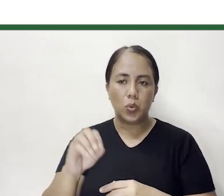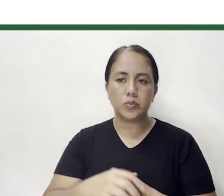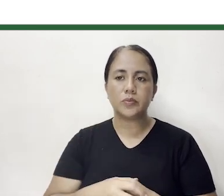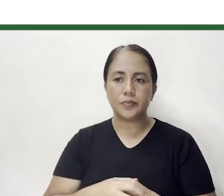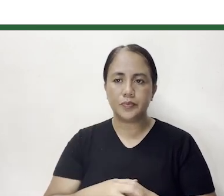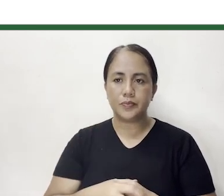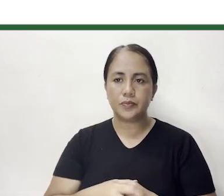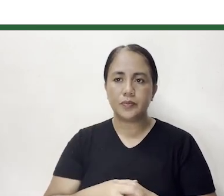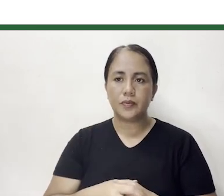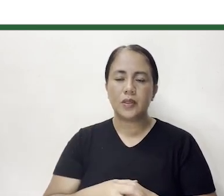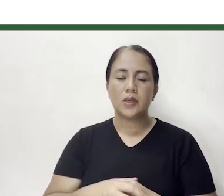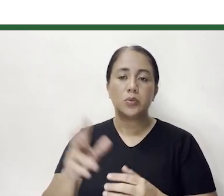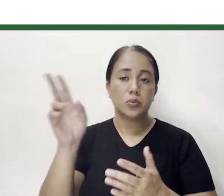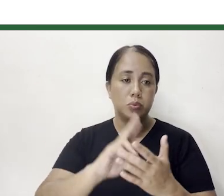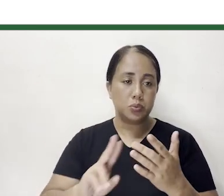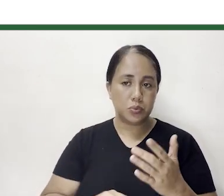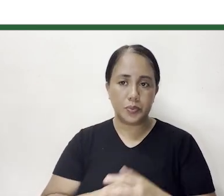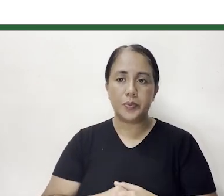non-government organizations.